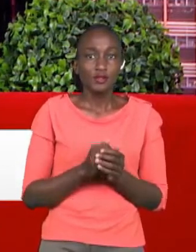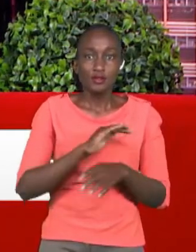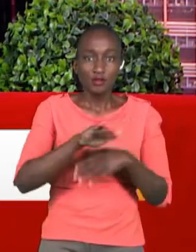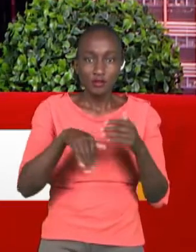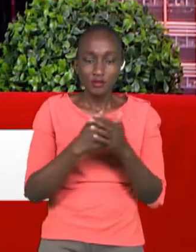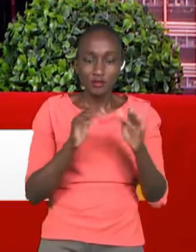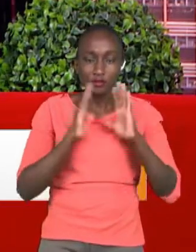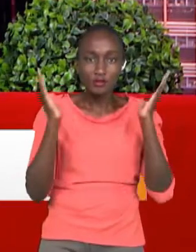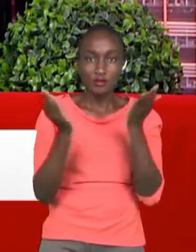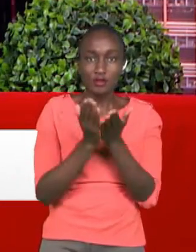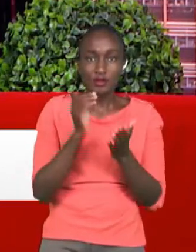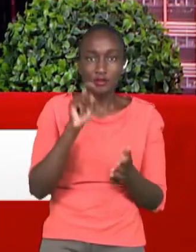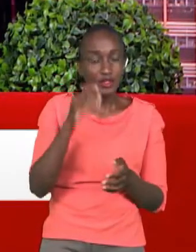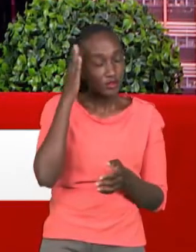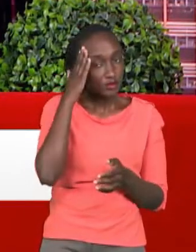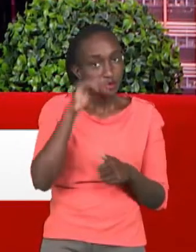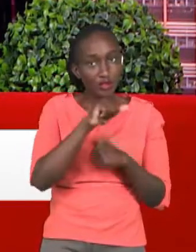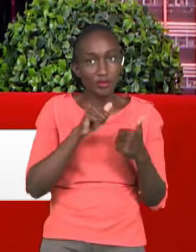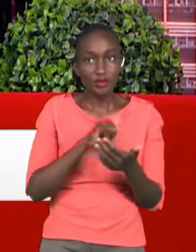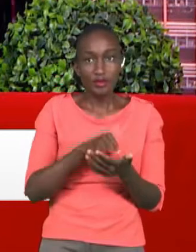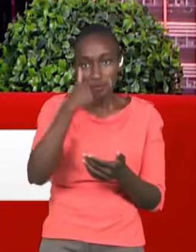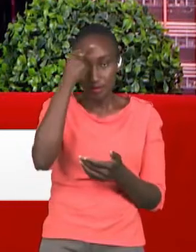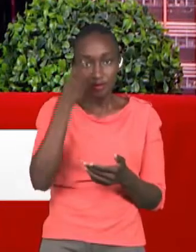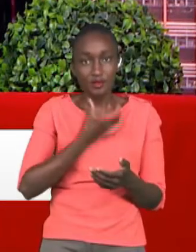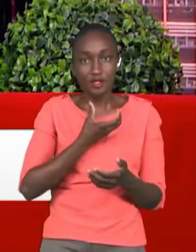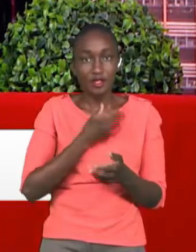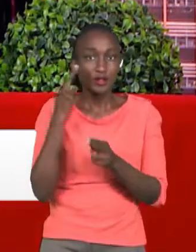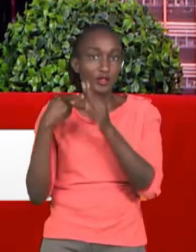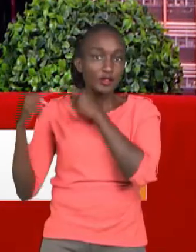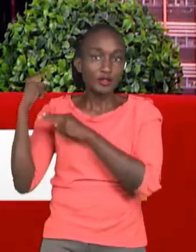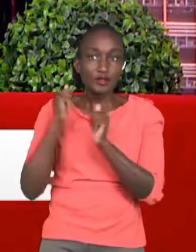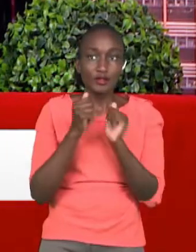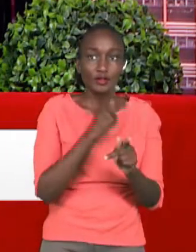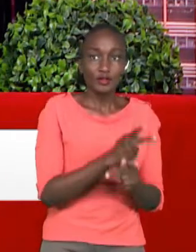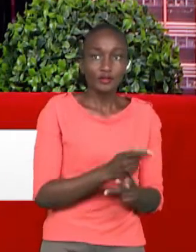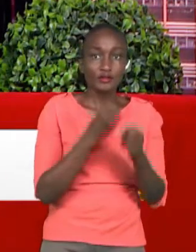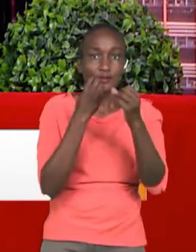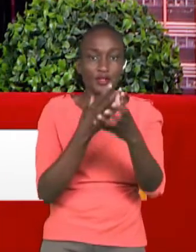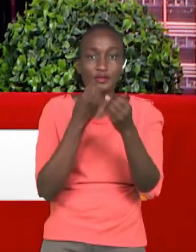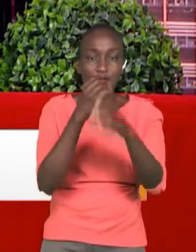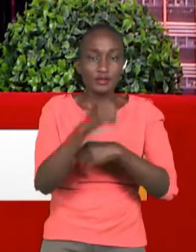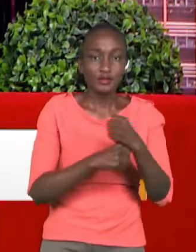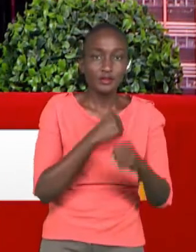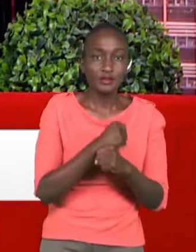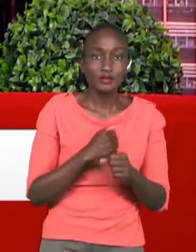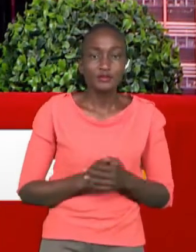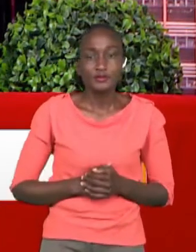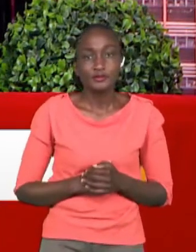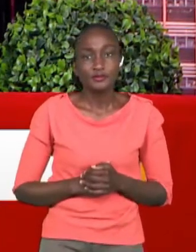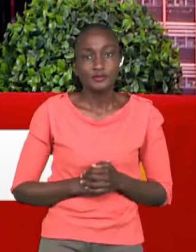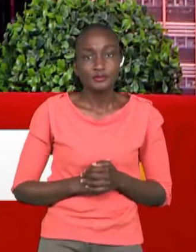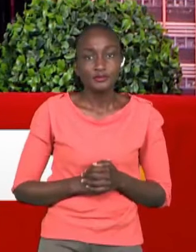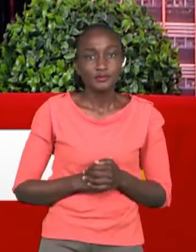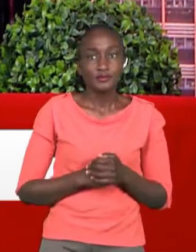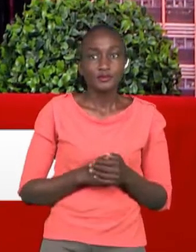our heritage. It's our heritage. We are maintaining it for the thousands and thousands of years. So